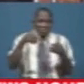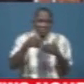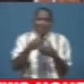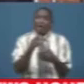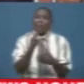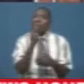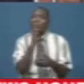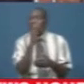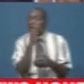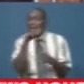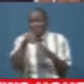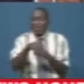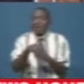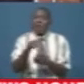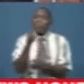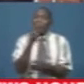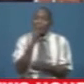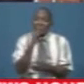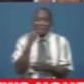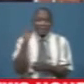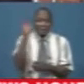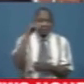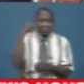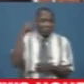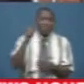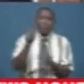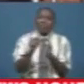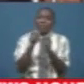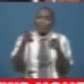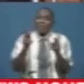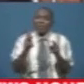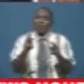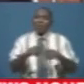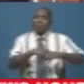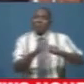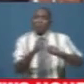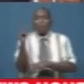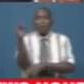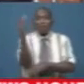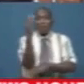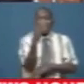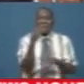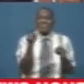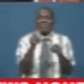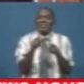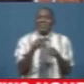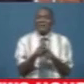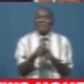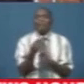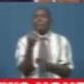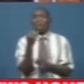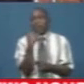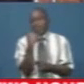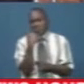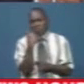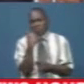or mines unlawfully in protected forest zones also commits an